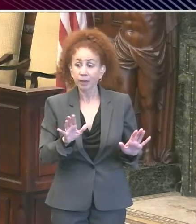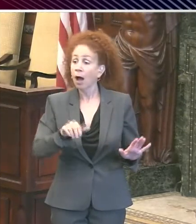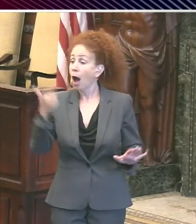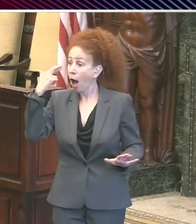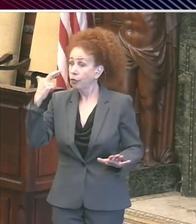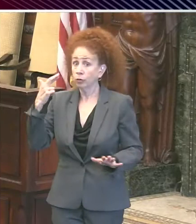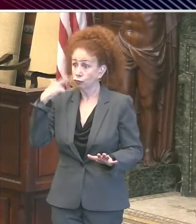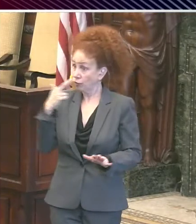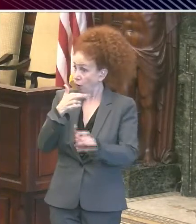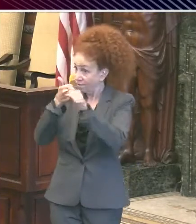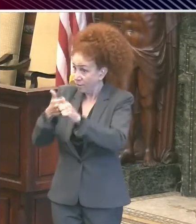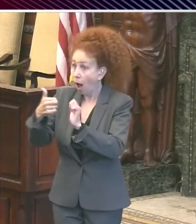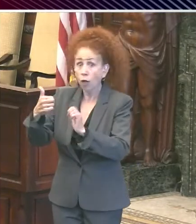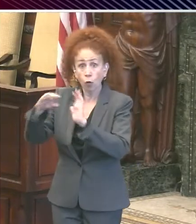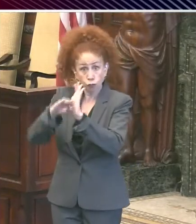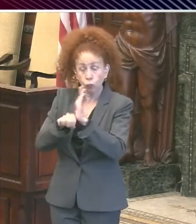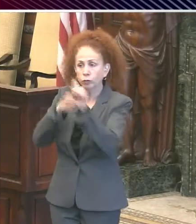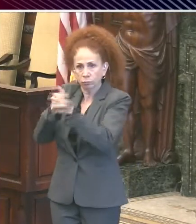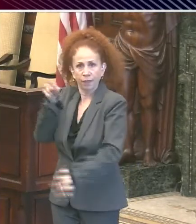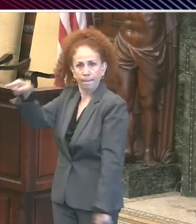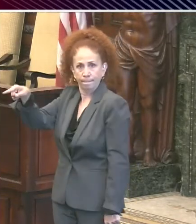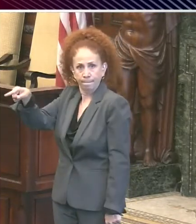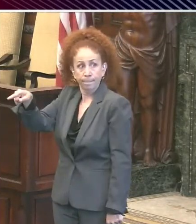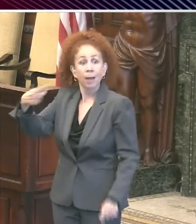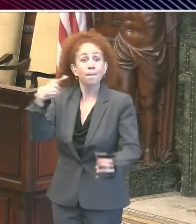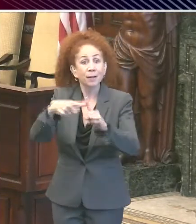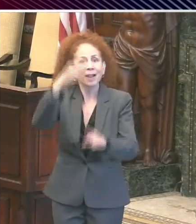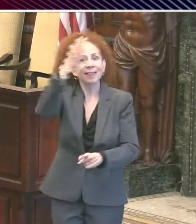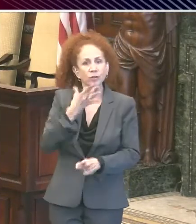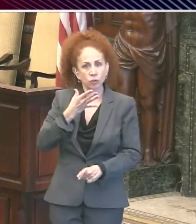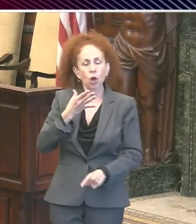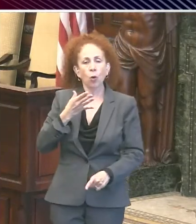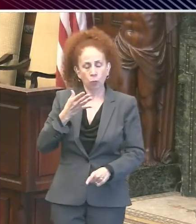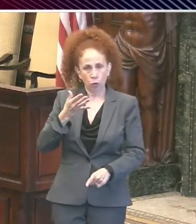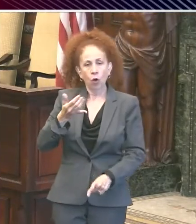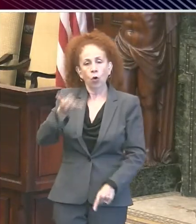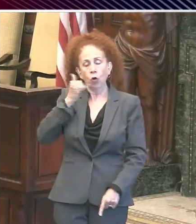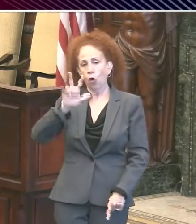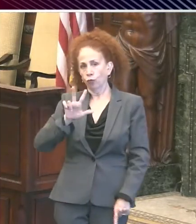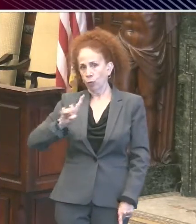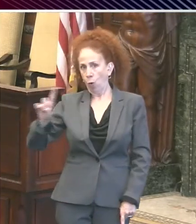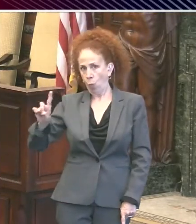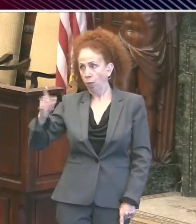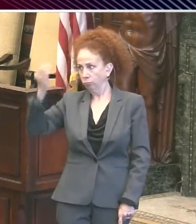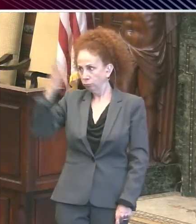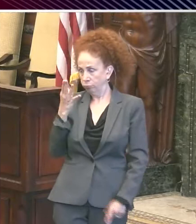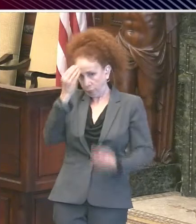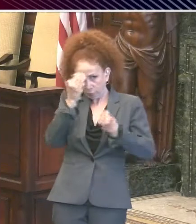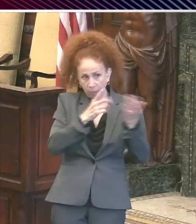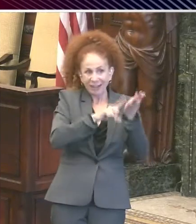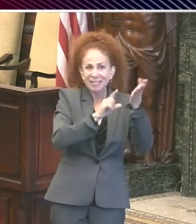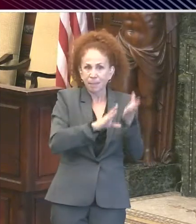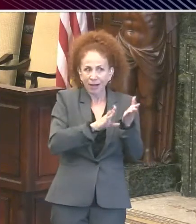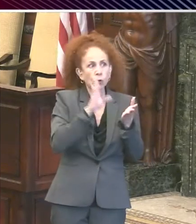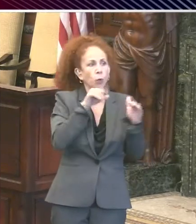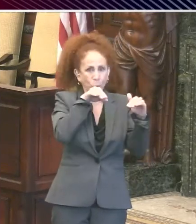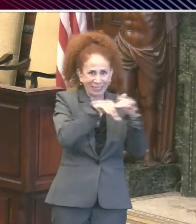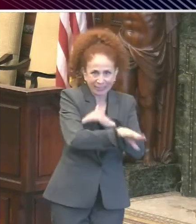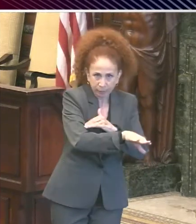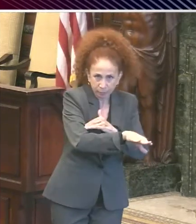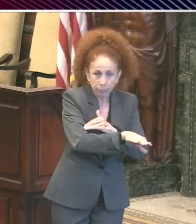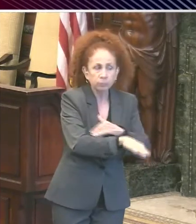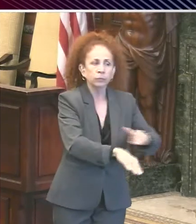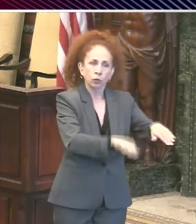rules, and there are many that are that. And you should also let us know. If you call 311, that information will go to inspector, and our inspectors will go to